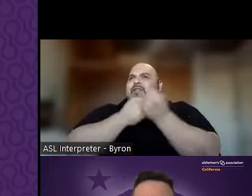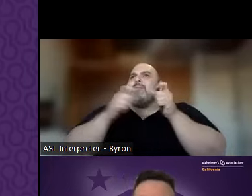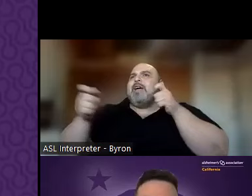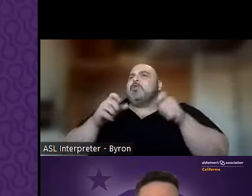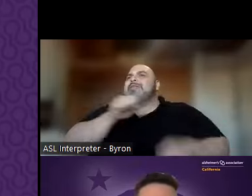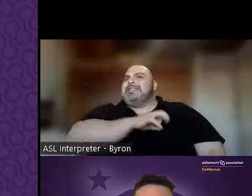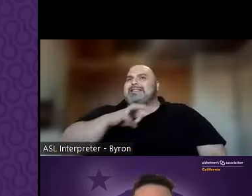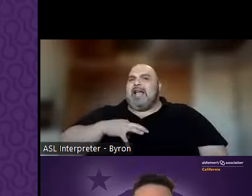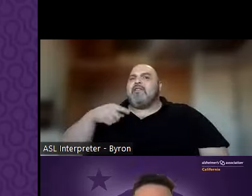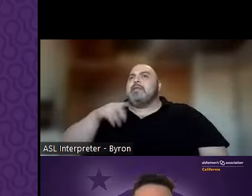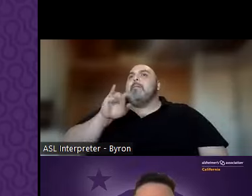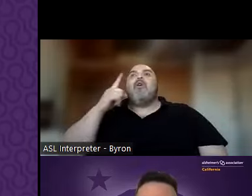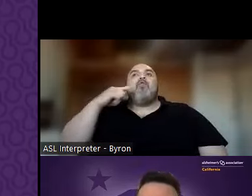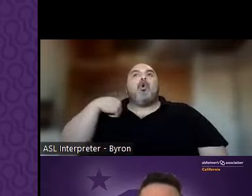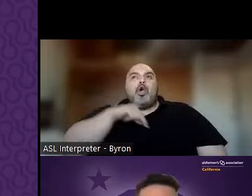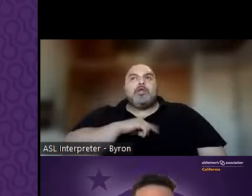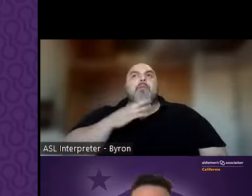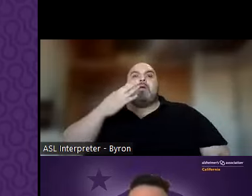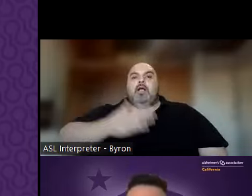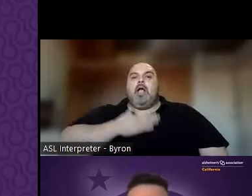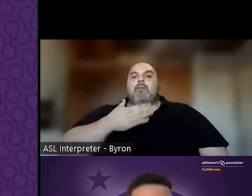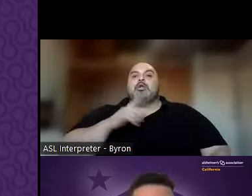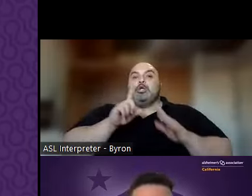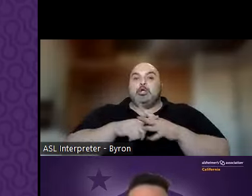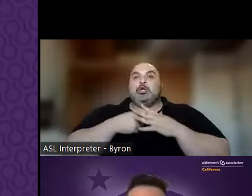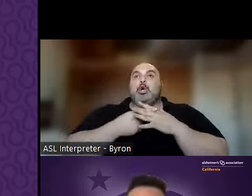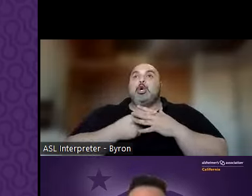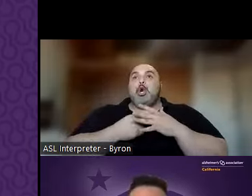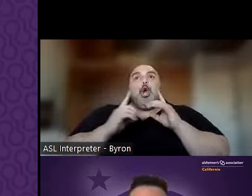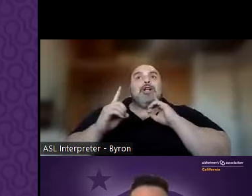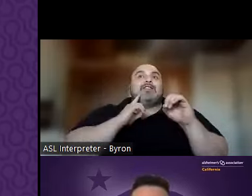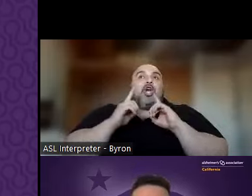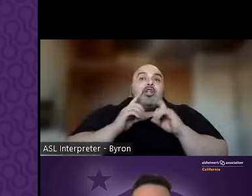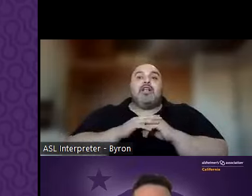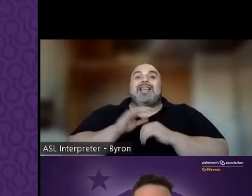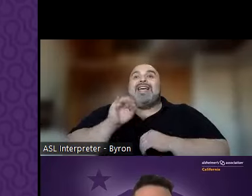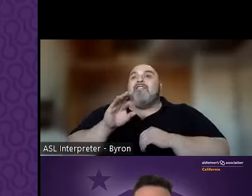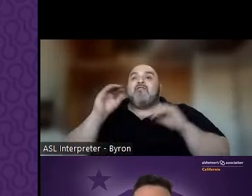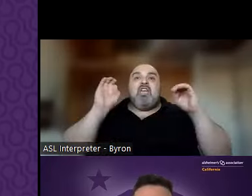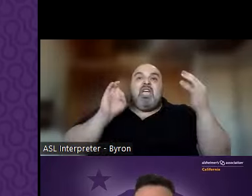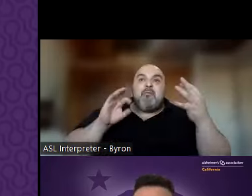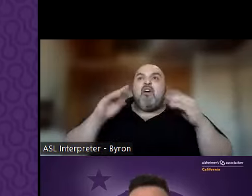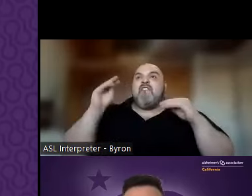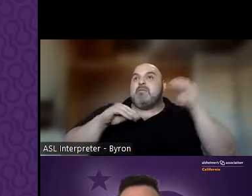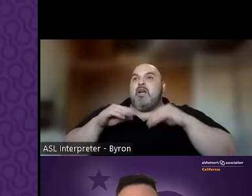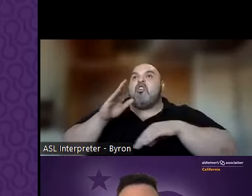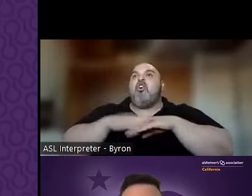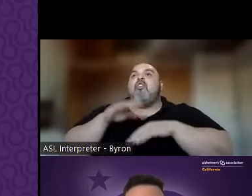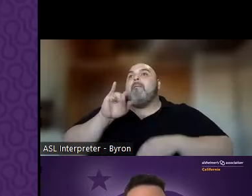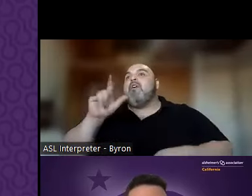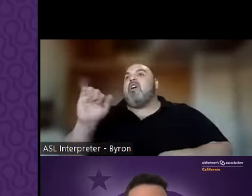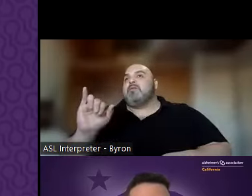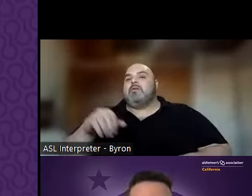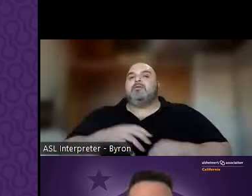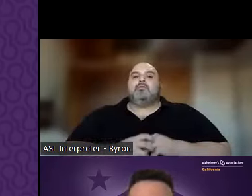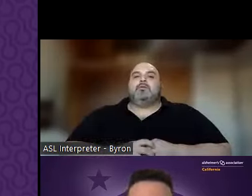us, very much happy to start a dialogue if there's input or feedback on this bill as well.